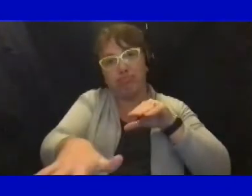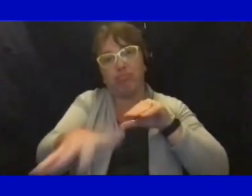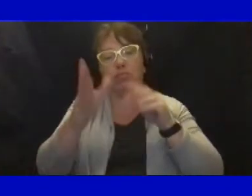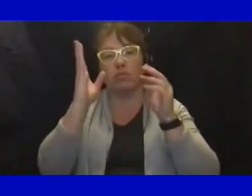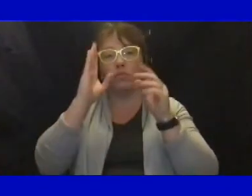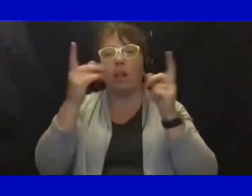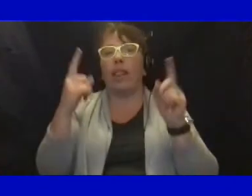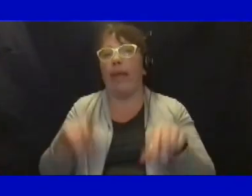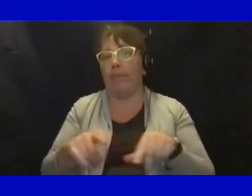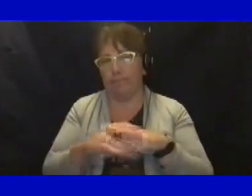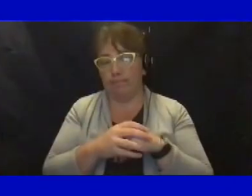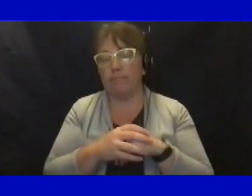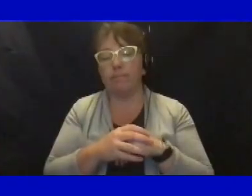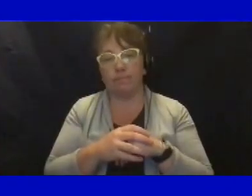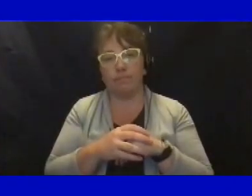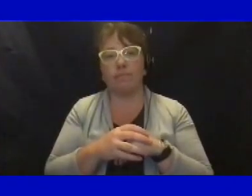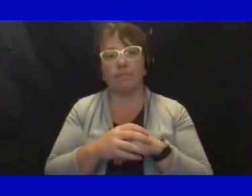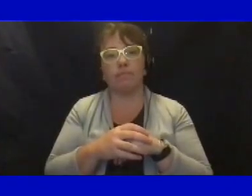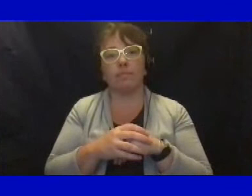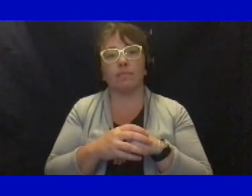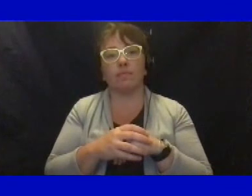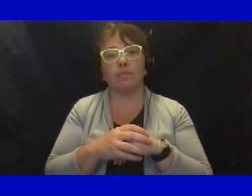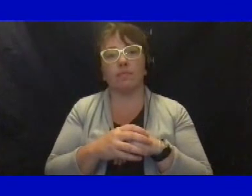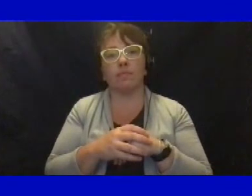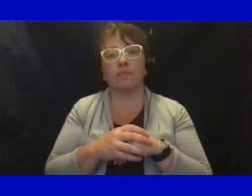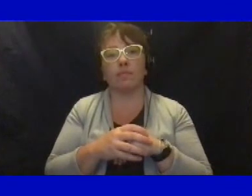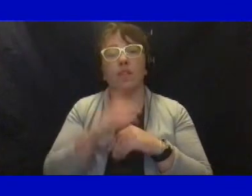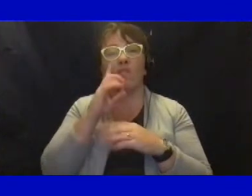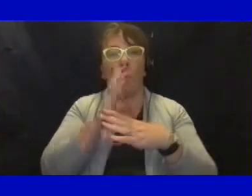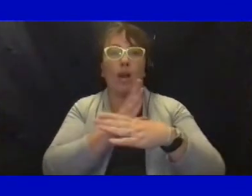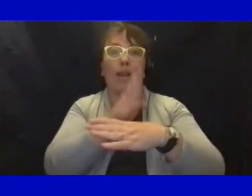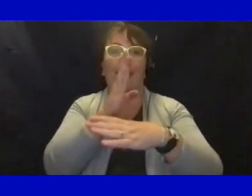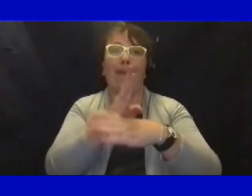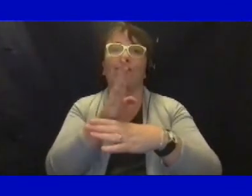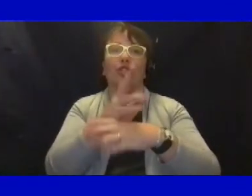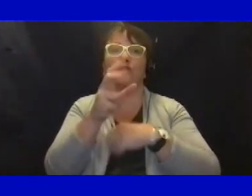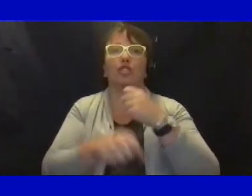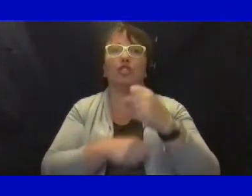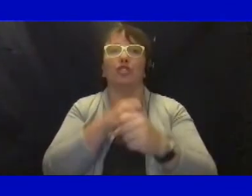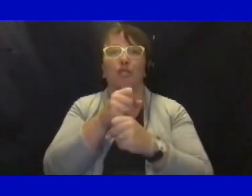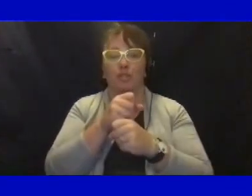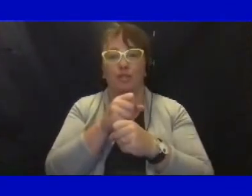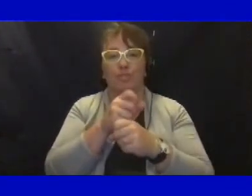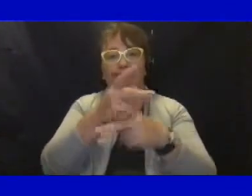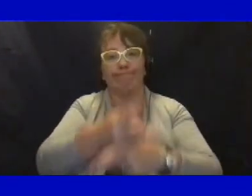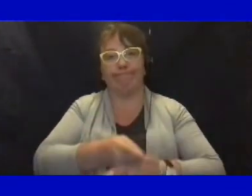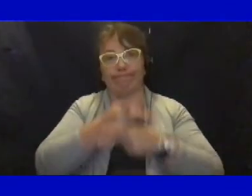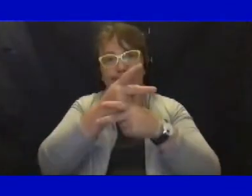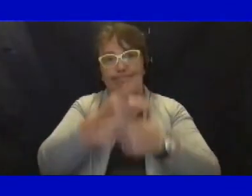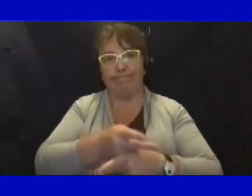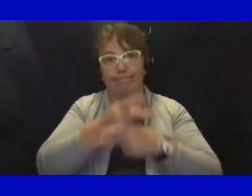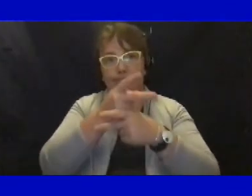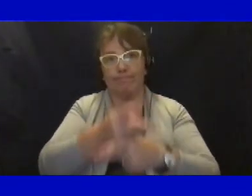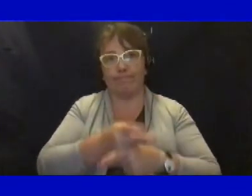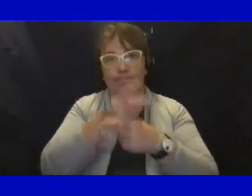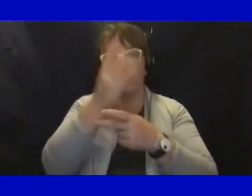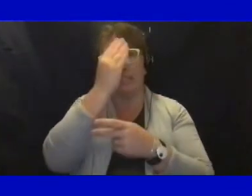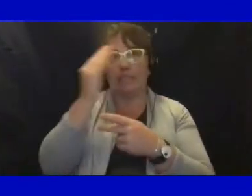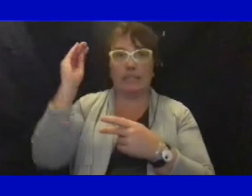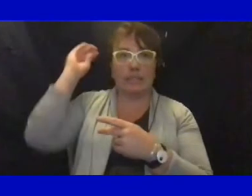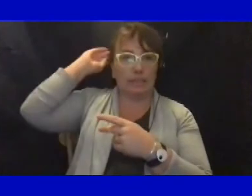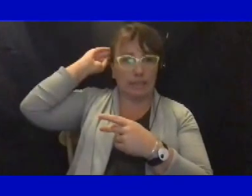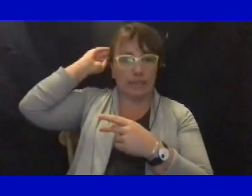but at least a couple that will exceed it on an average year, even this coming year. So keep that in mind and make sure